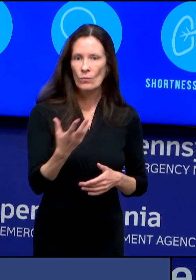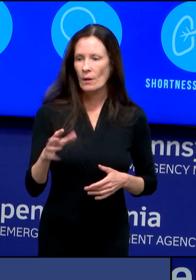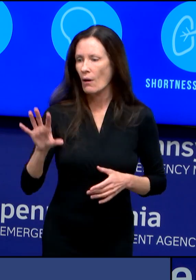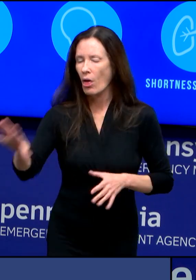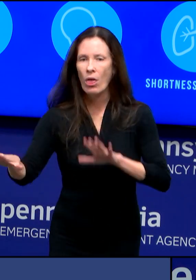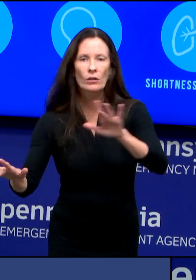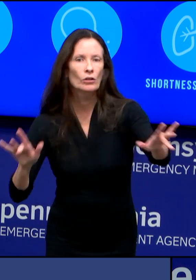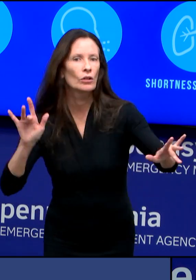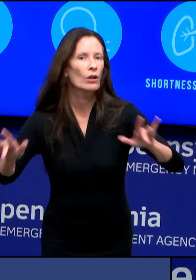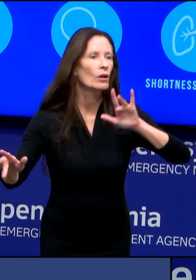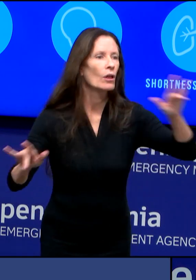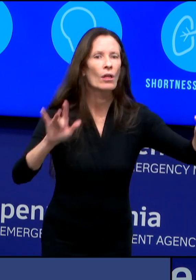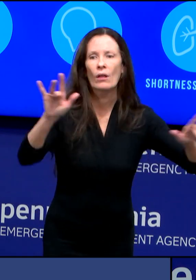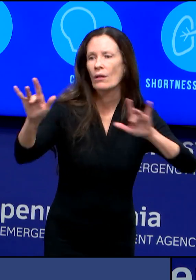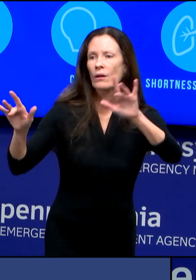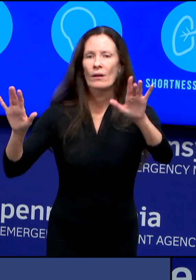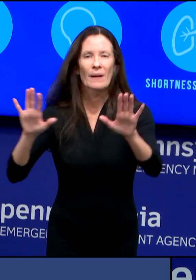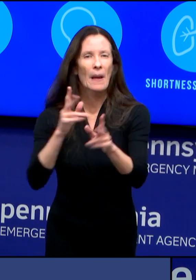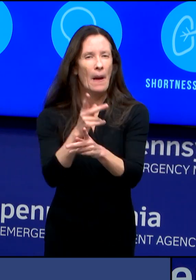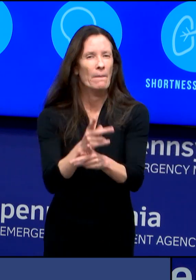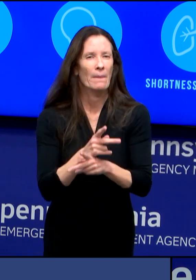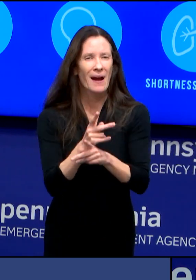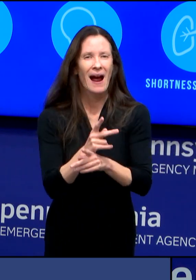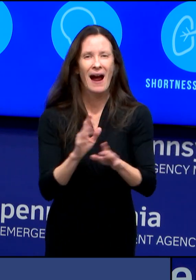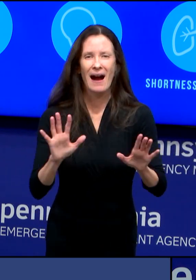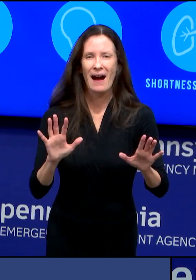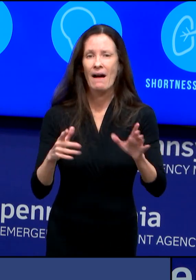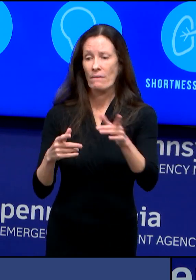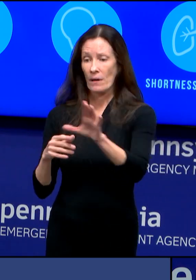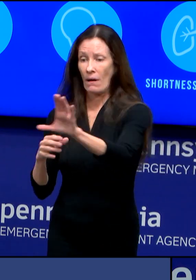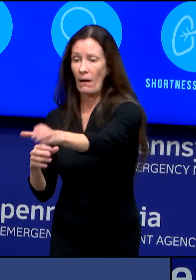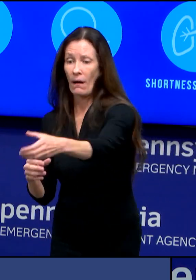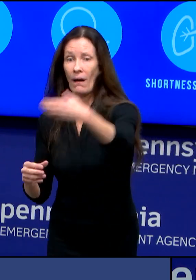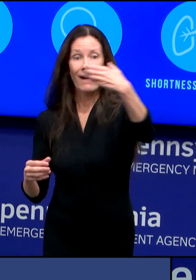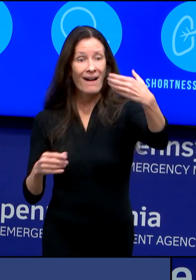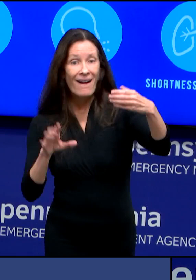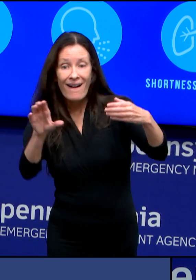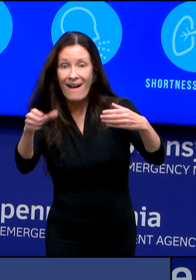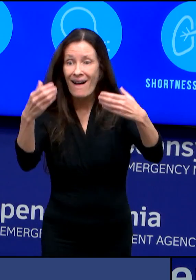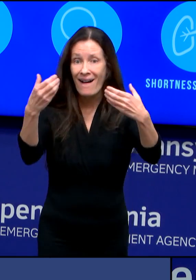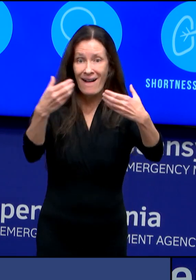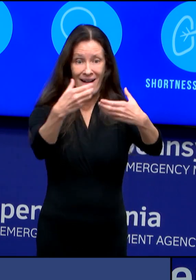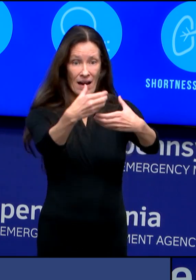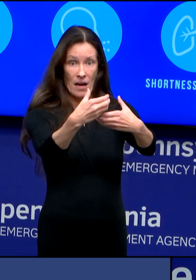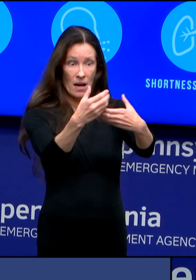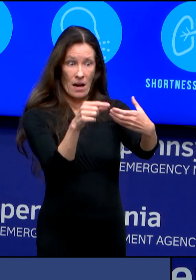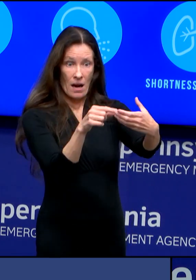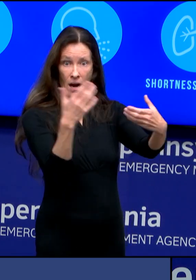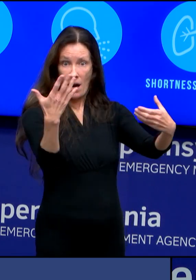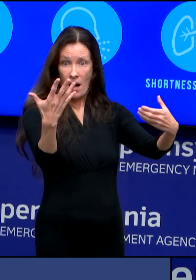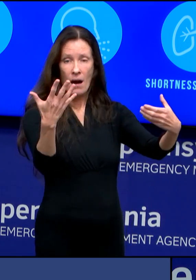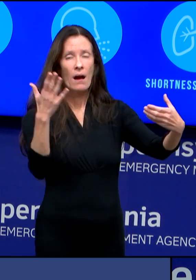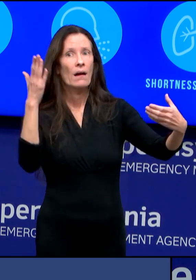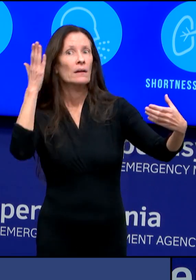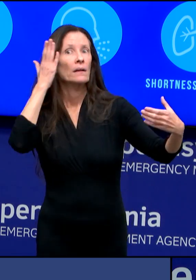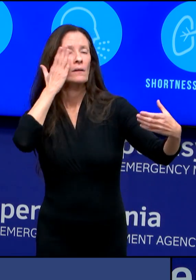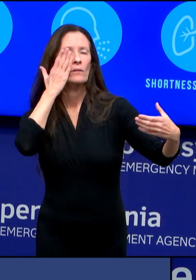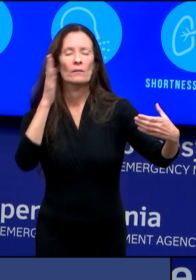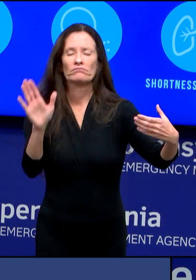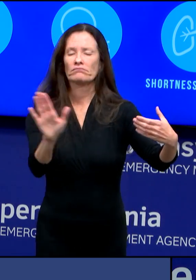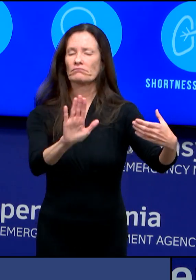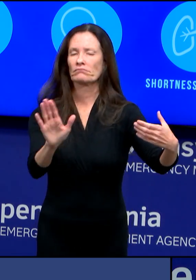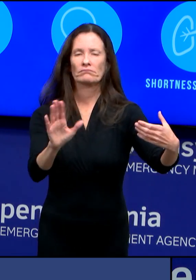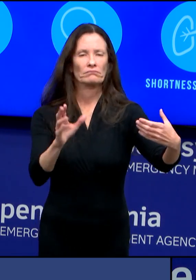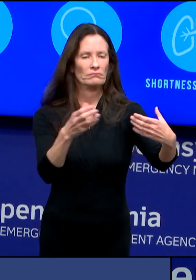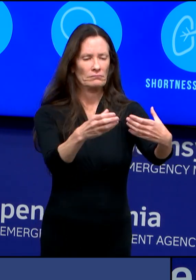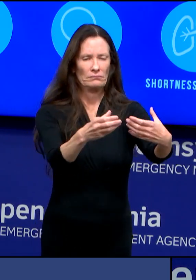and you don't wash your hands, then you're going to spread those droplets, and you or your family could contract COVID-19.